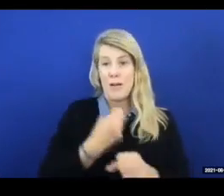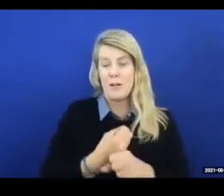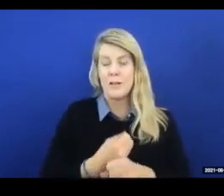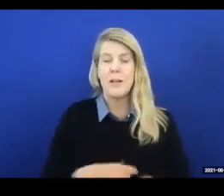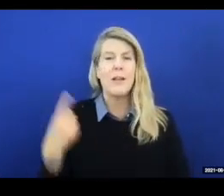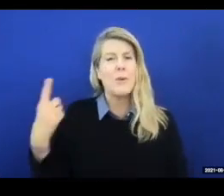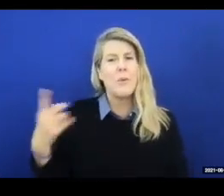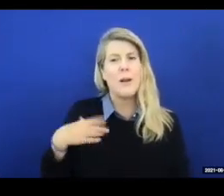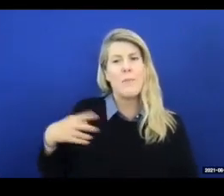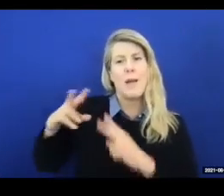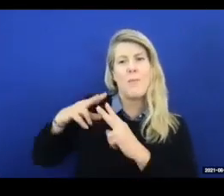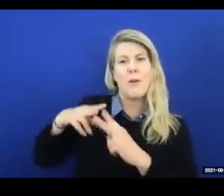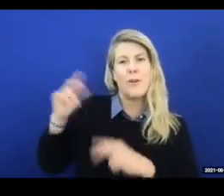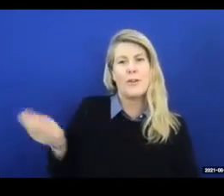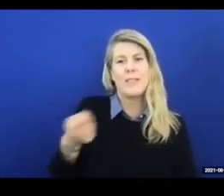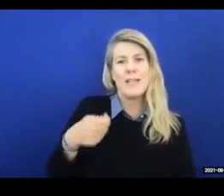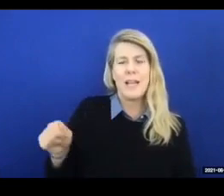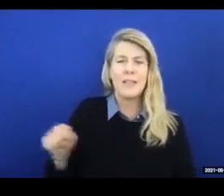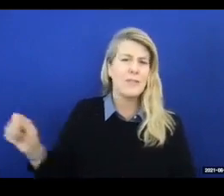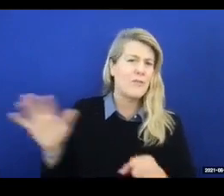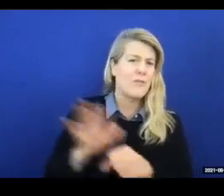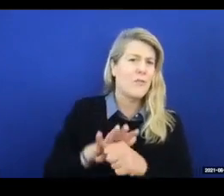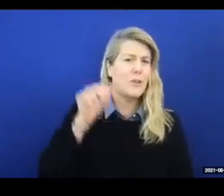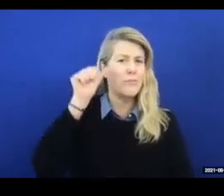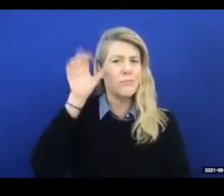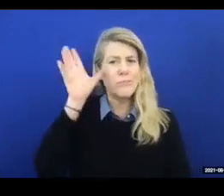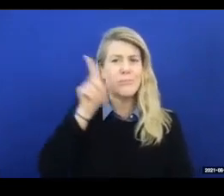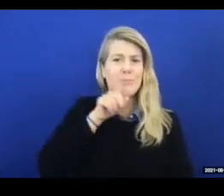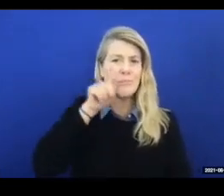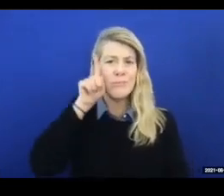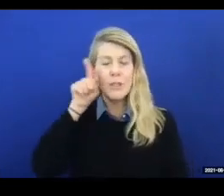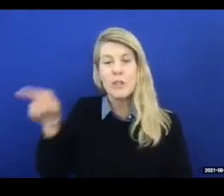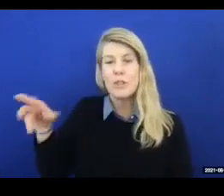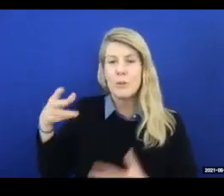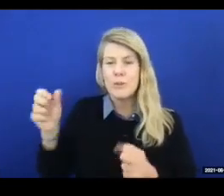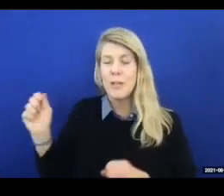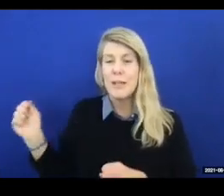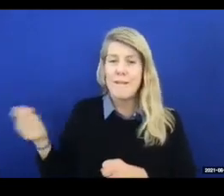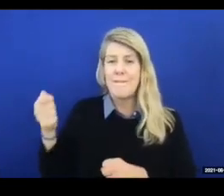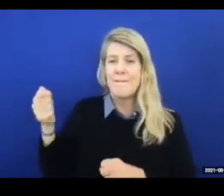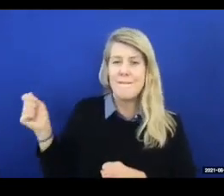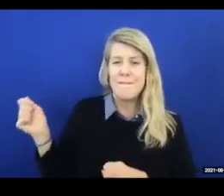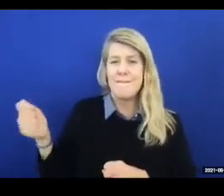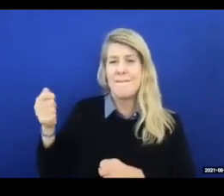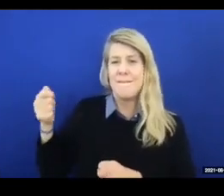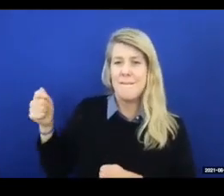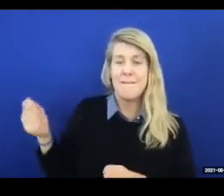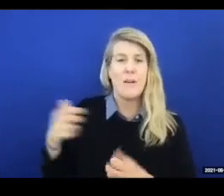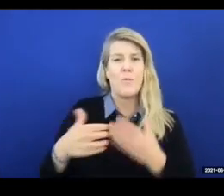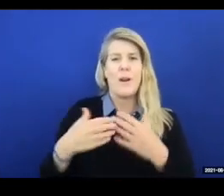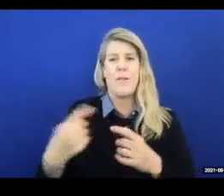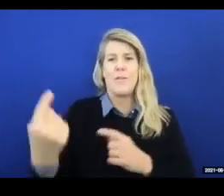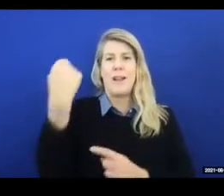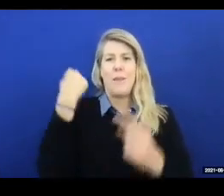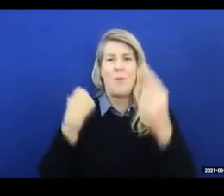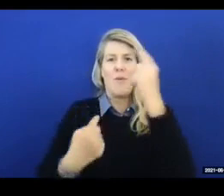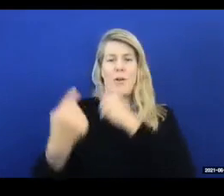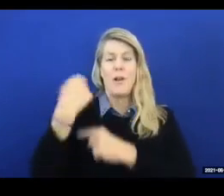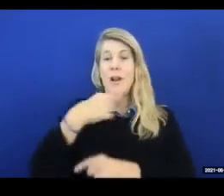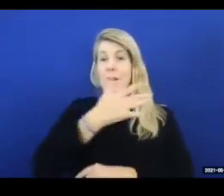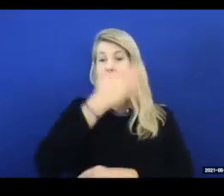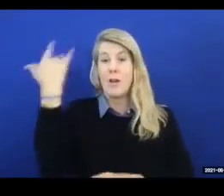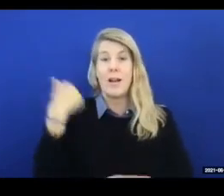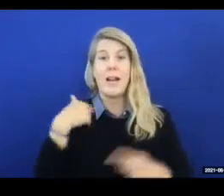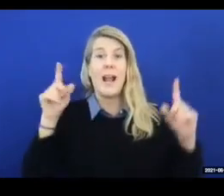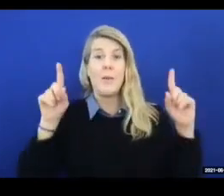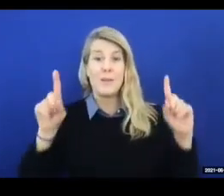of my doubles partners was completely deaf, so she was always trying to hit as many balls as she could that came over the net, forgetting that